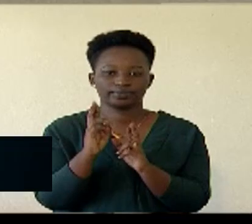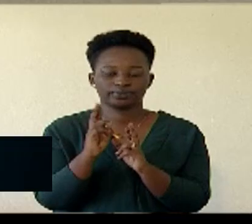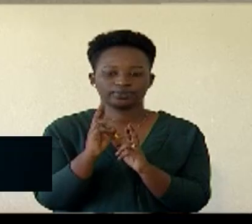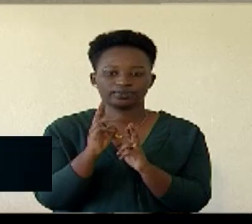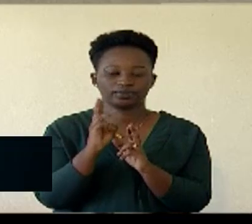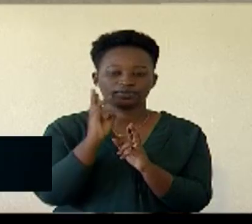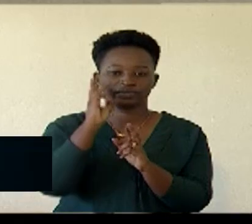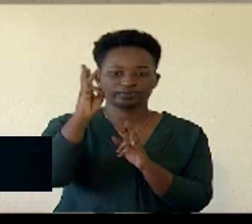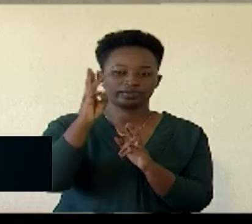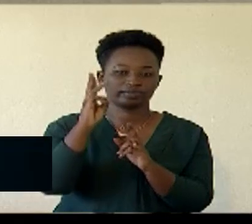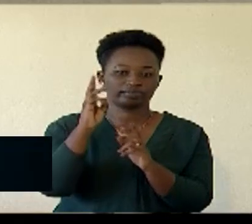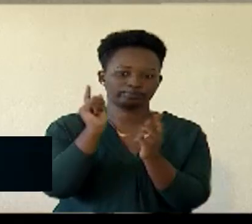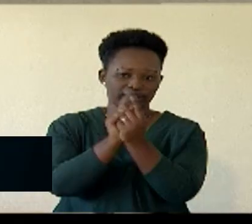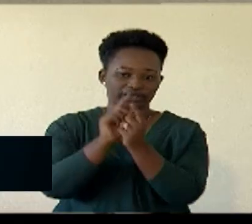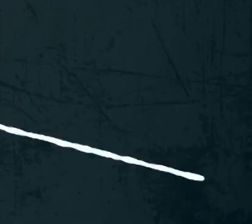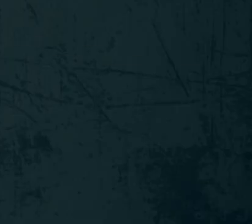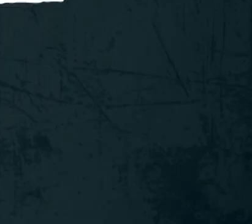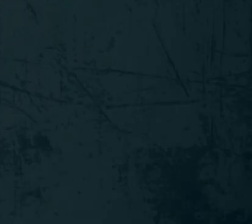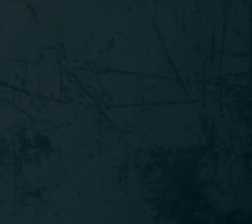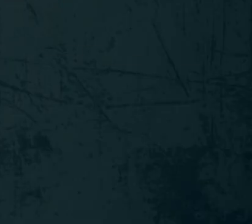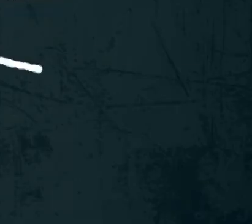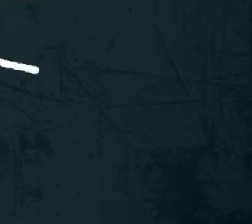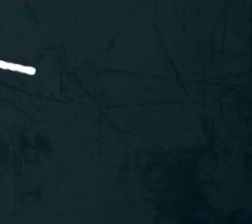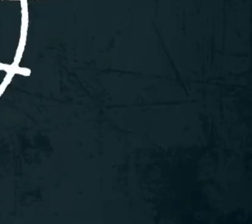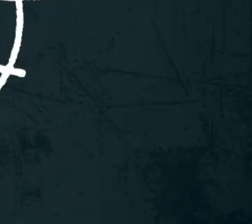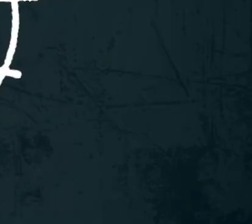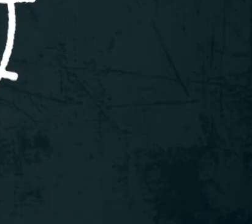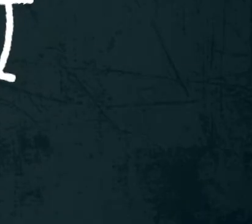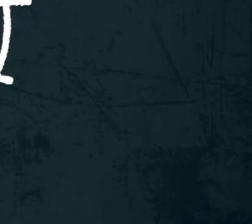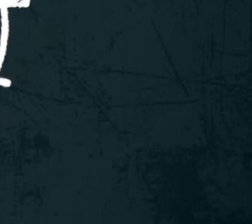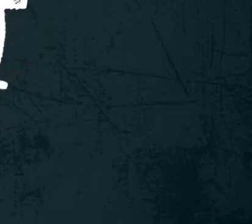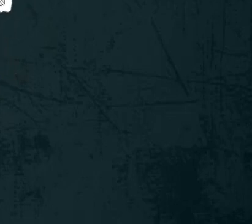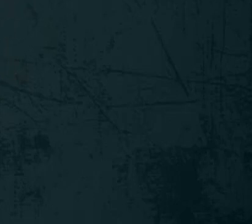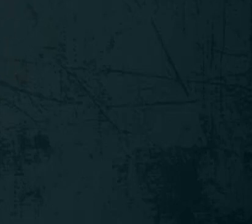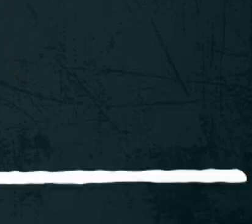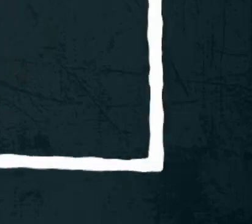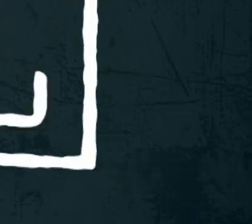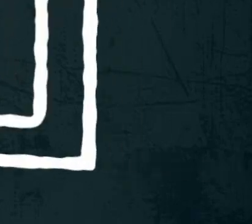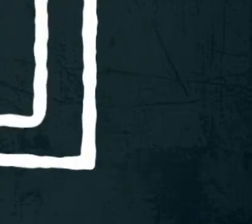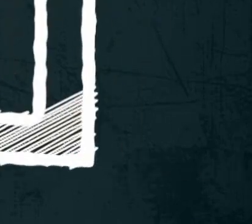meet in the next lesson. Bye-bye.